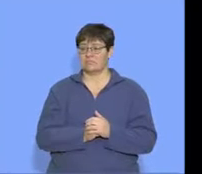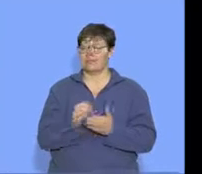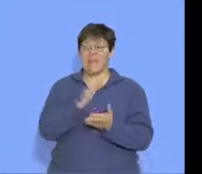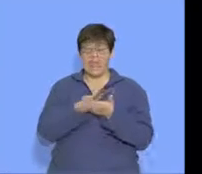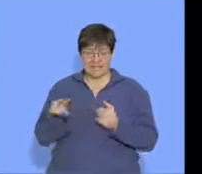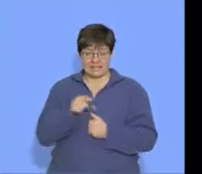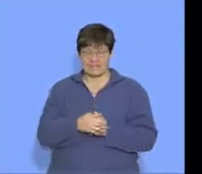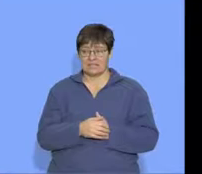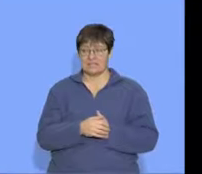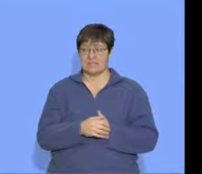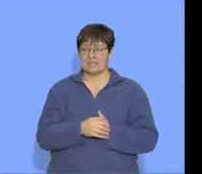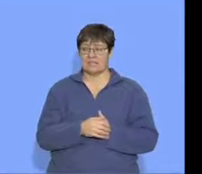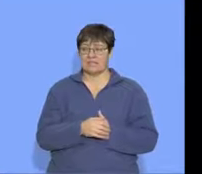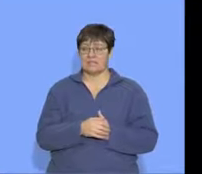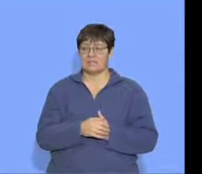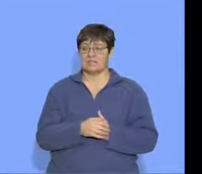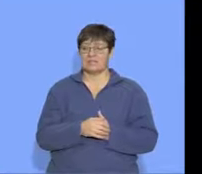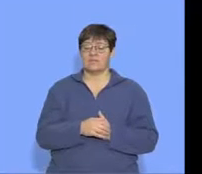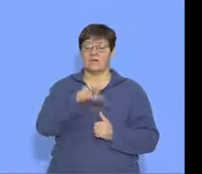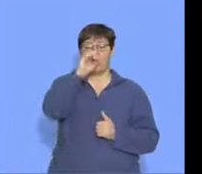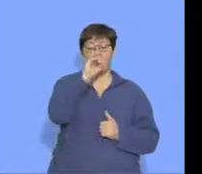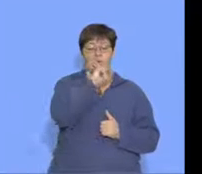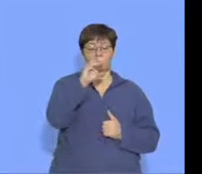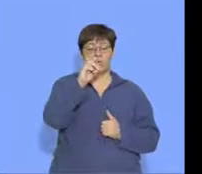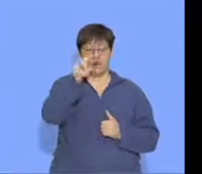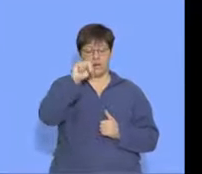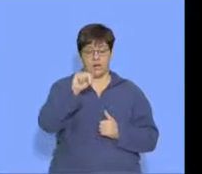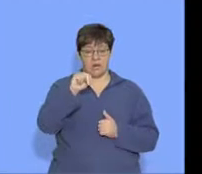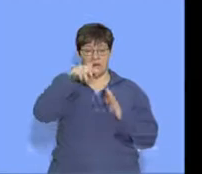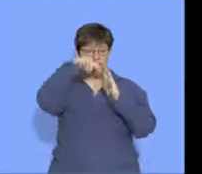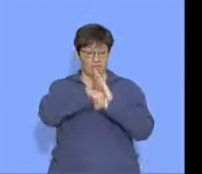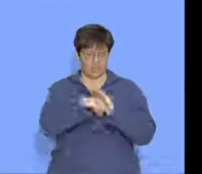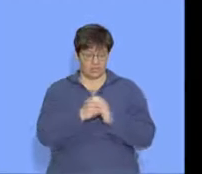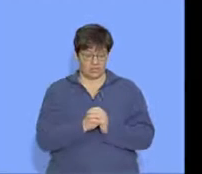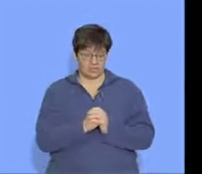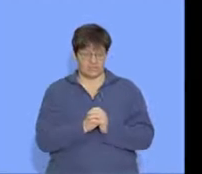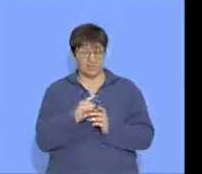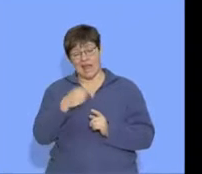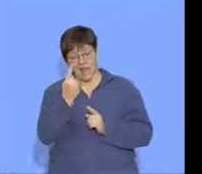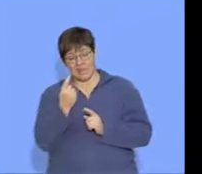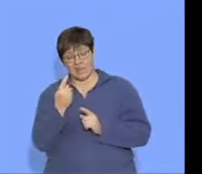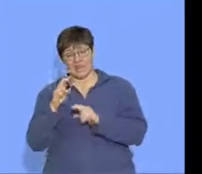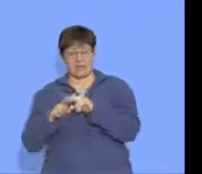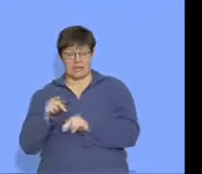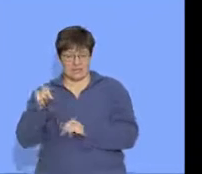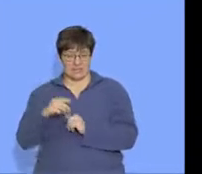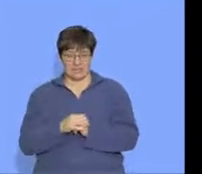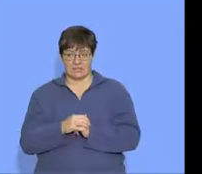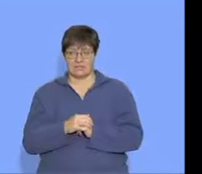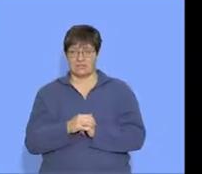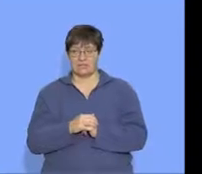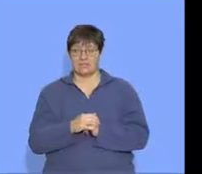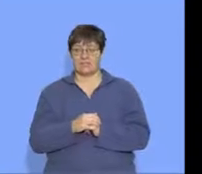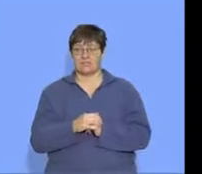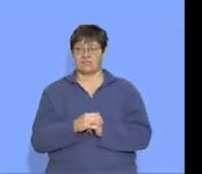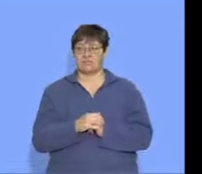and the ozone concentration, and that's the other dependent variable, which we